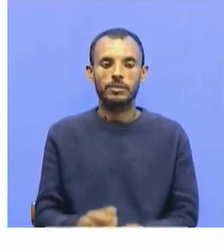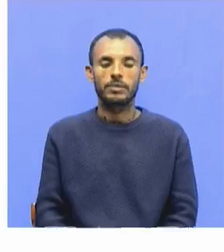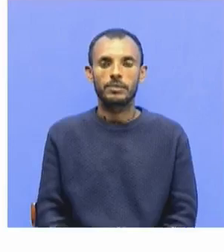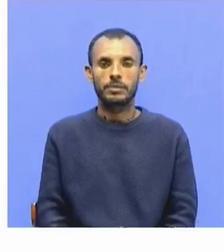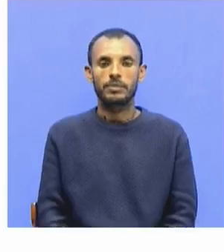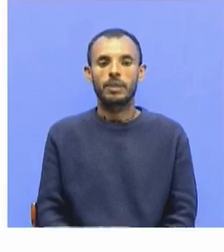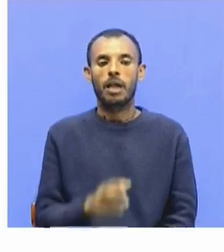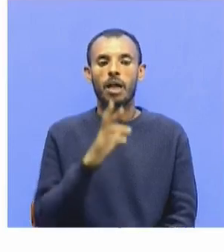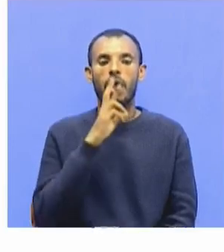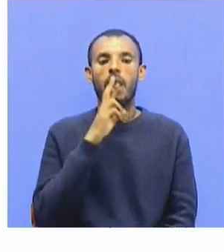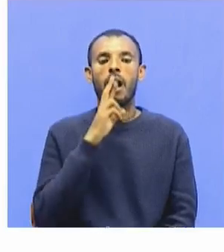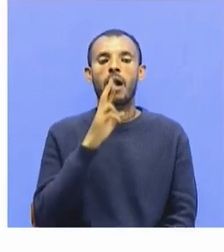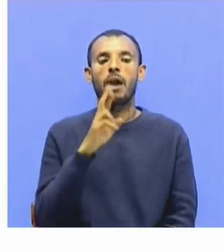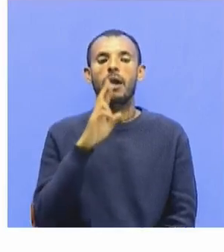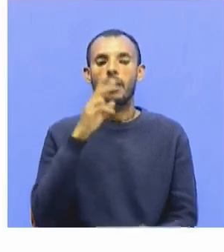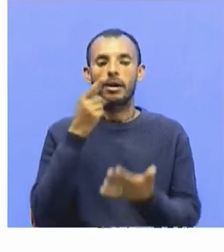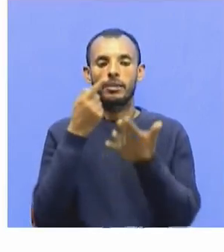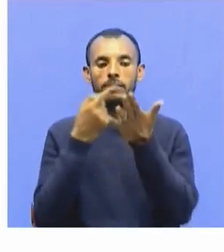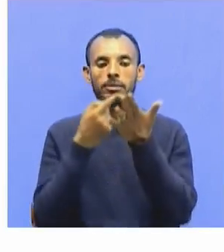are here.